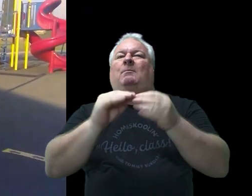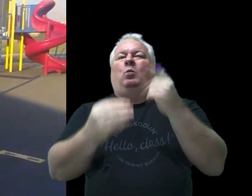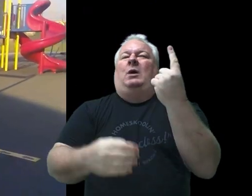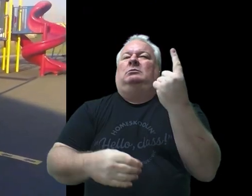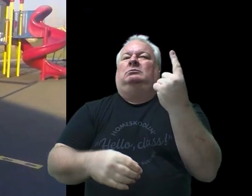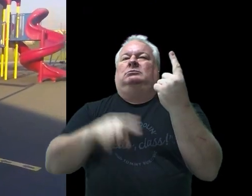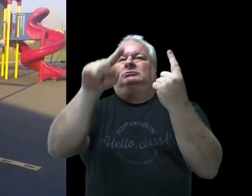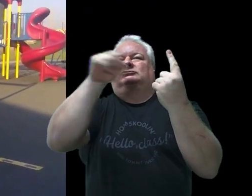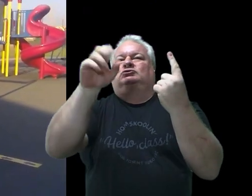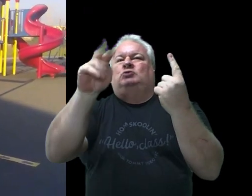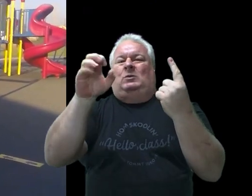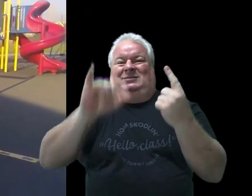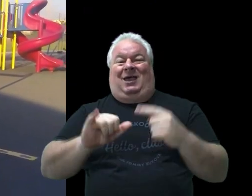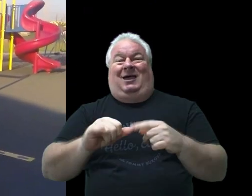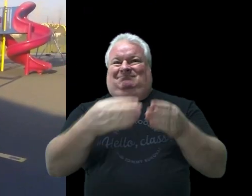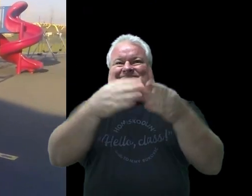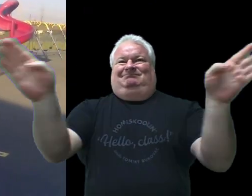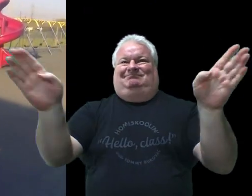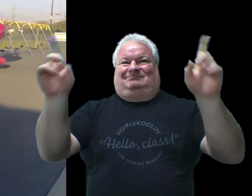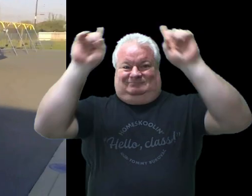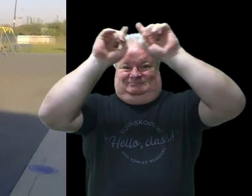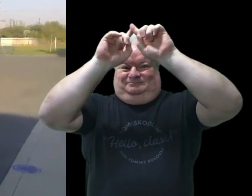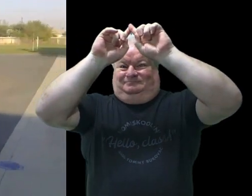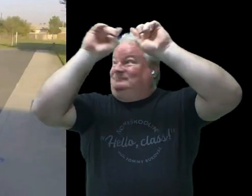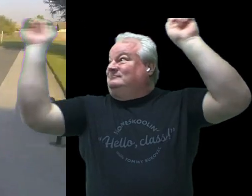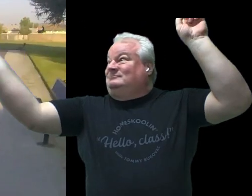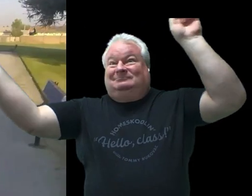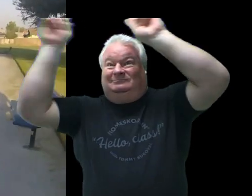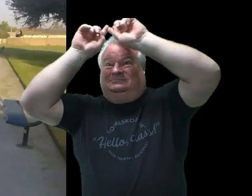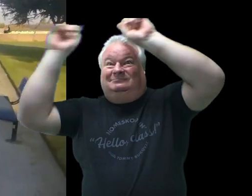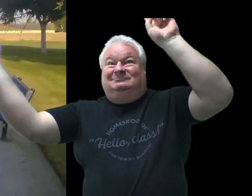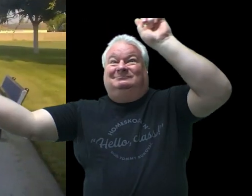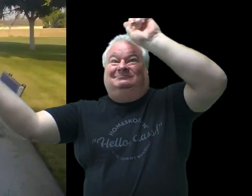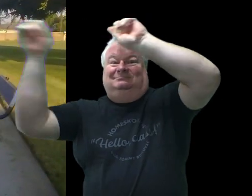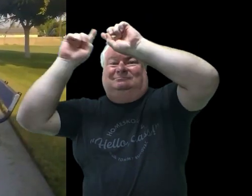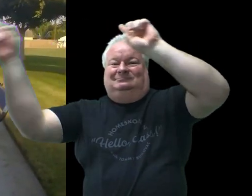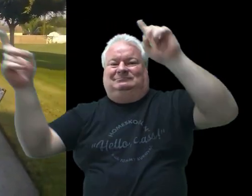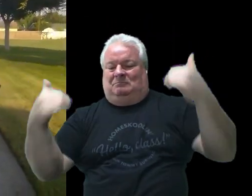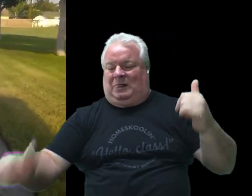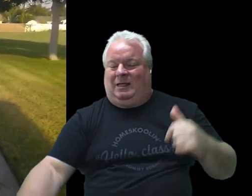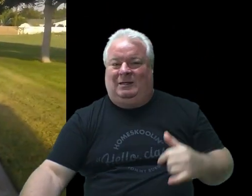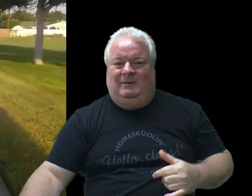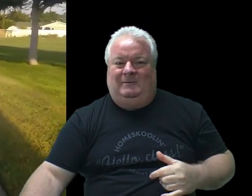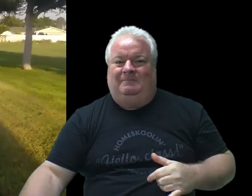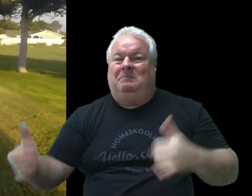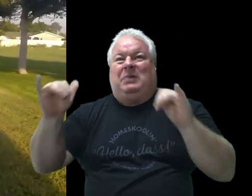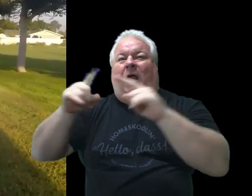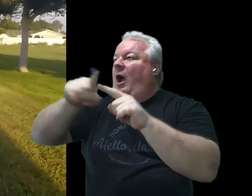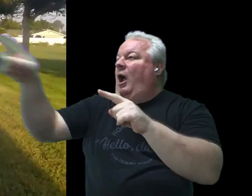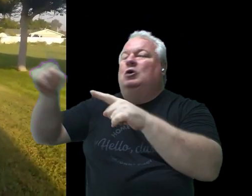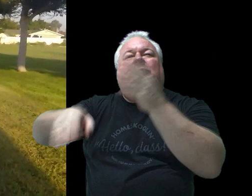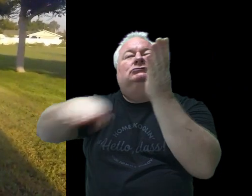zone is zone 1, which is the main playground, all the way to that